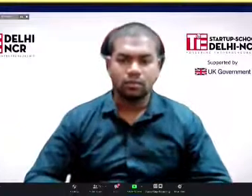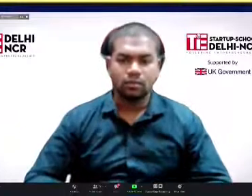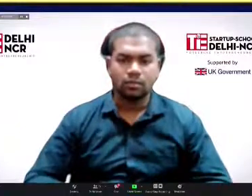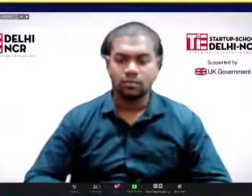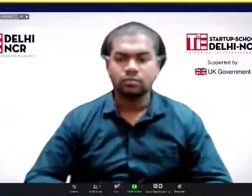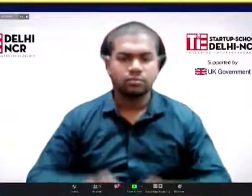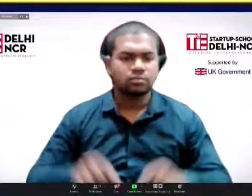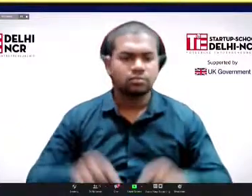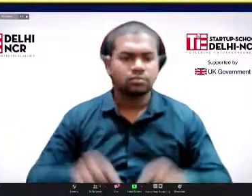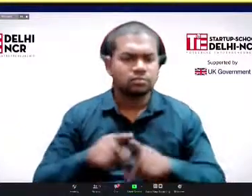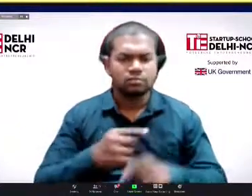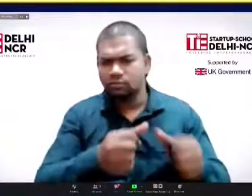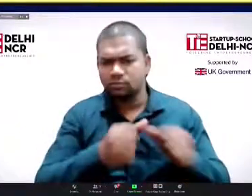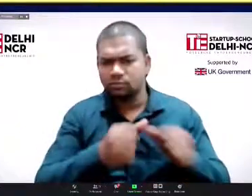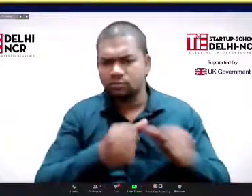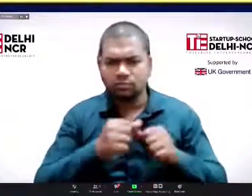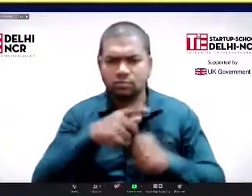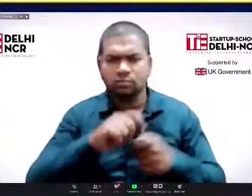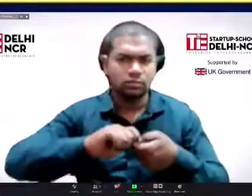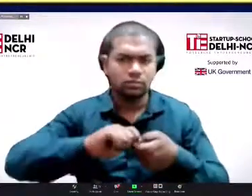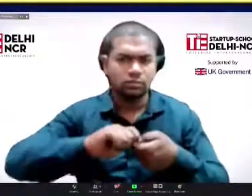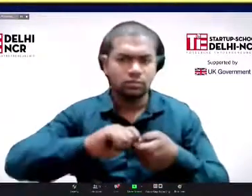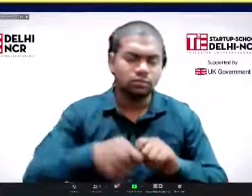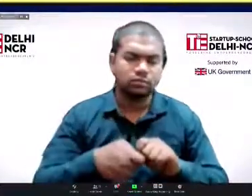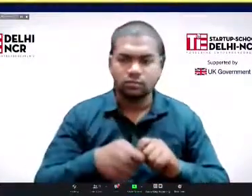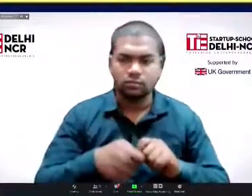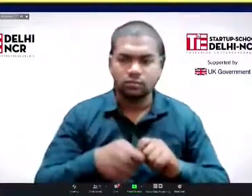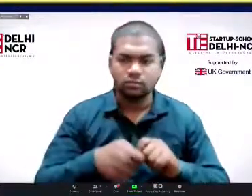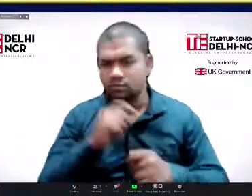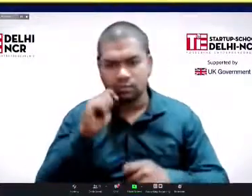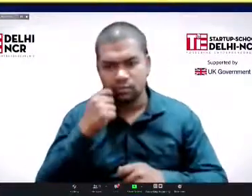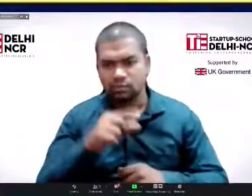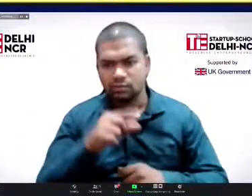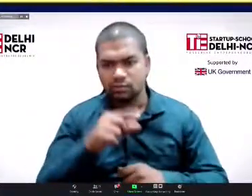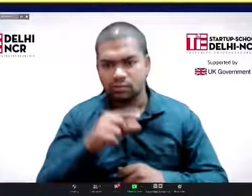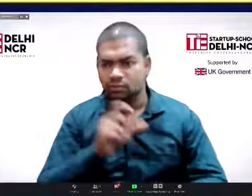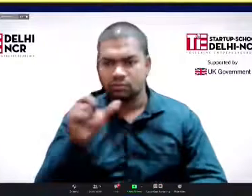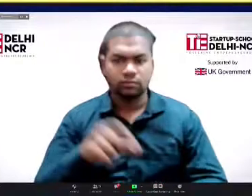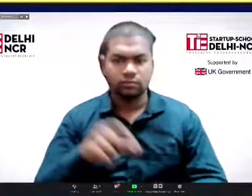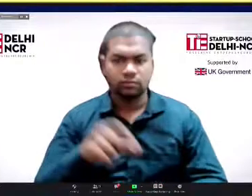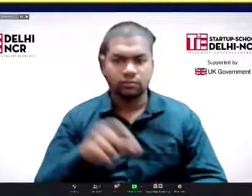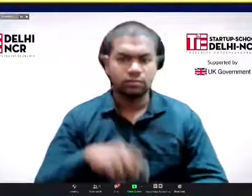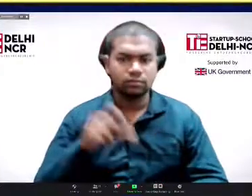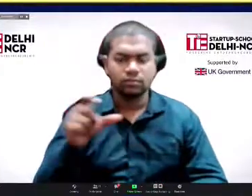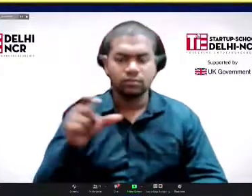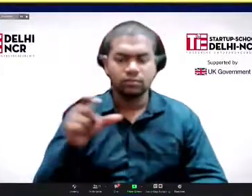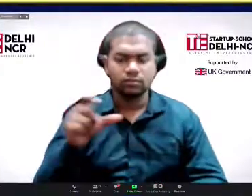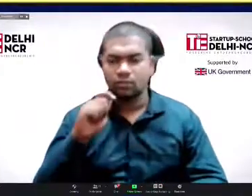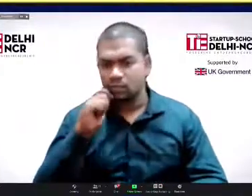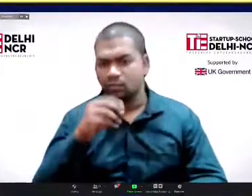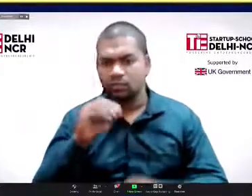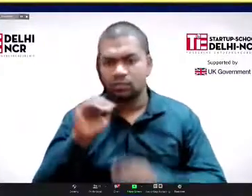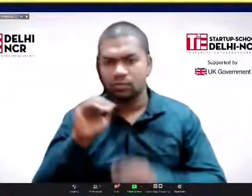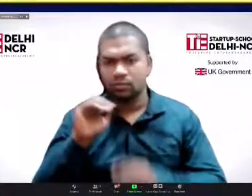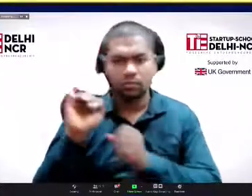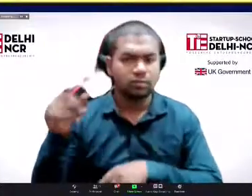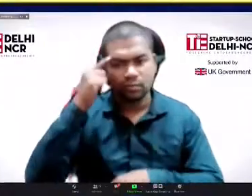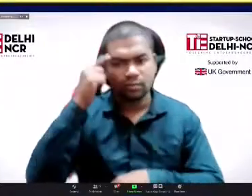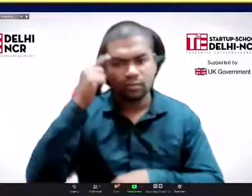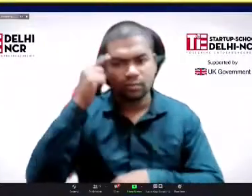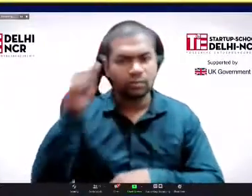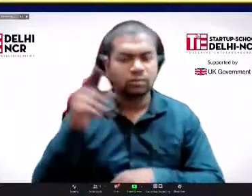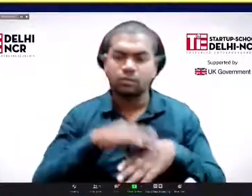design a chocolate with the chocolatier, and their name would be put on it, and the chocolate would be sent to them to remind them of